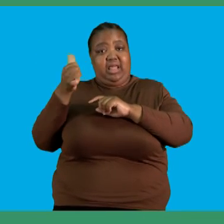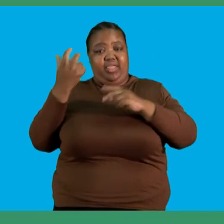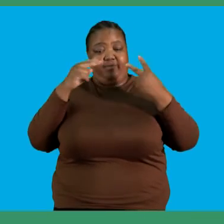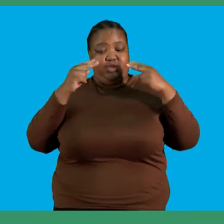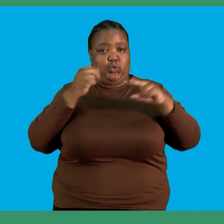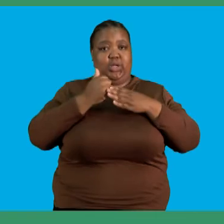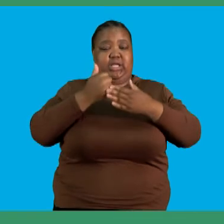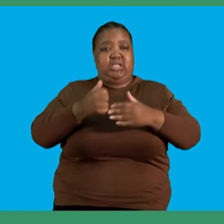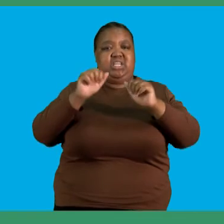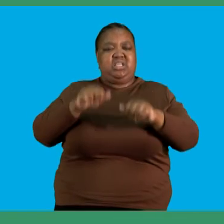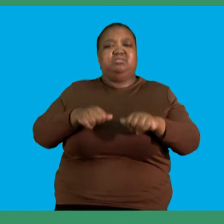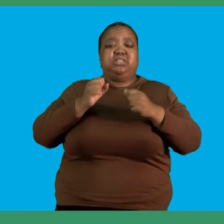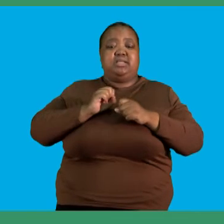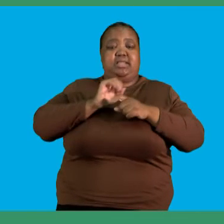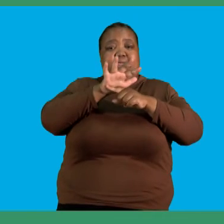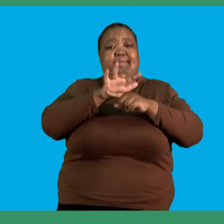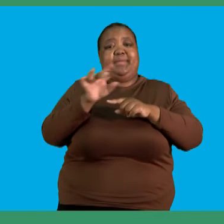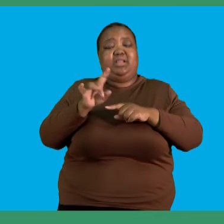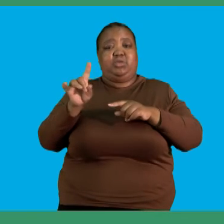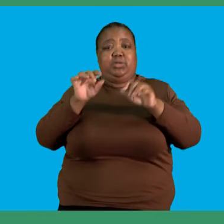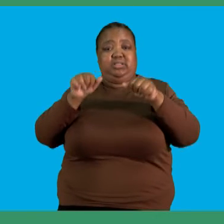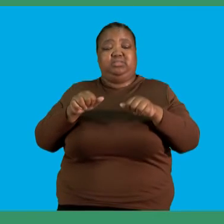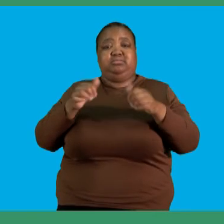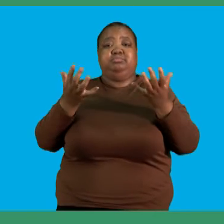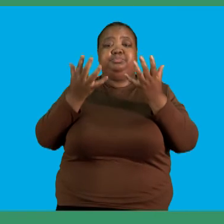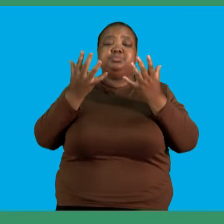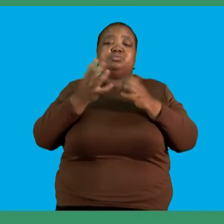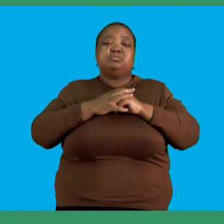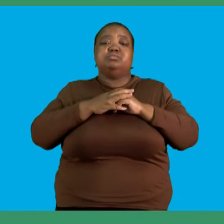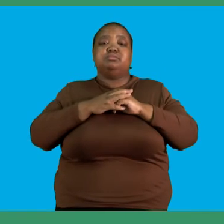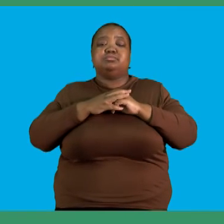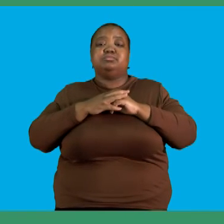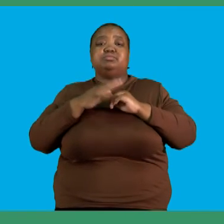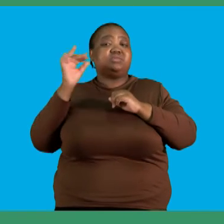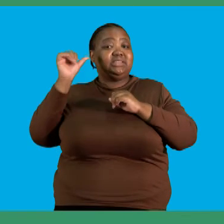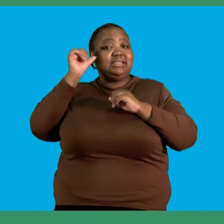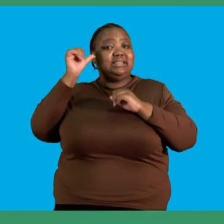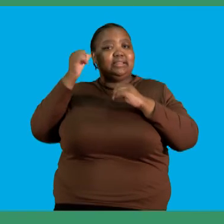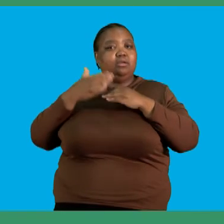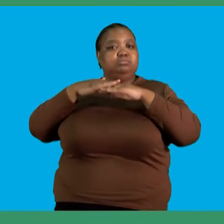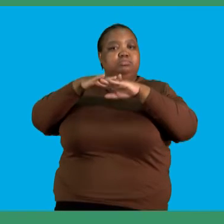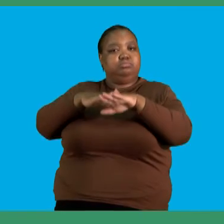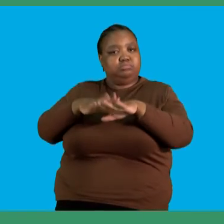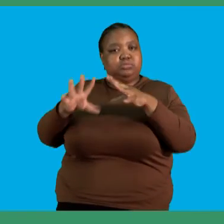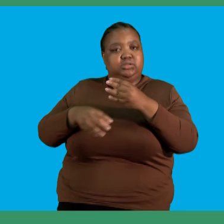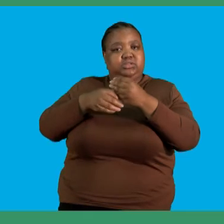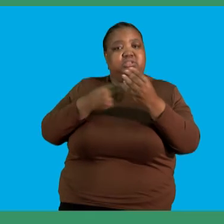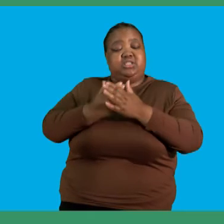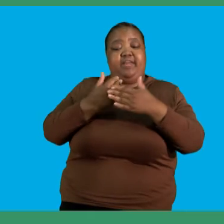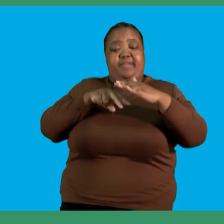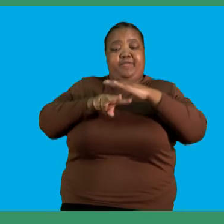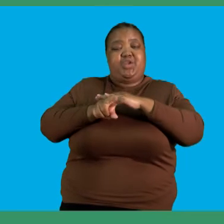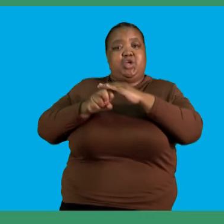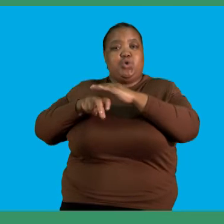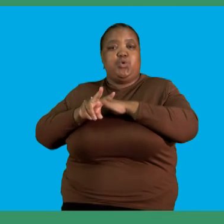about another visual aid. So the impact of a PowerPoint as a program is that it is easy to combine